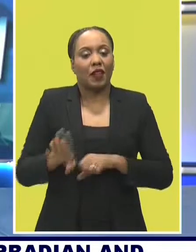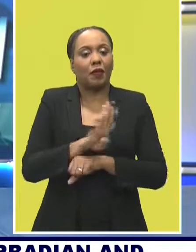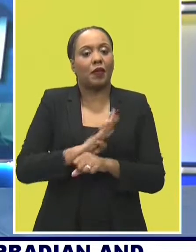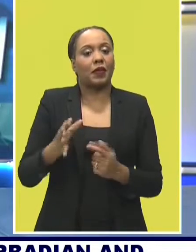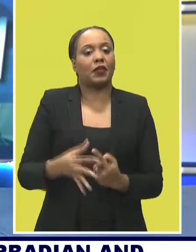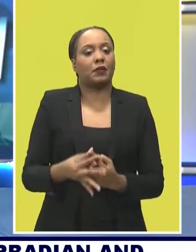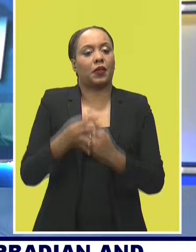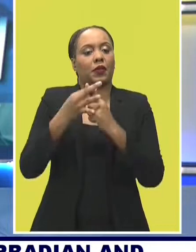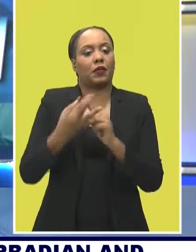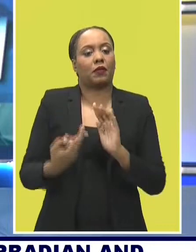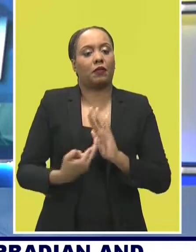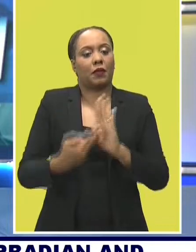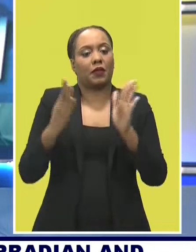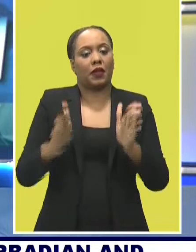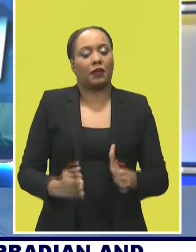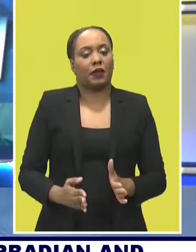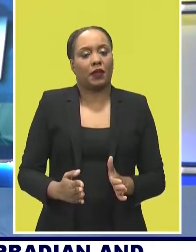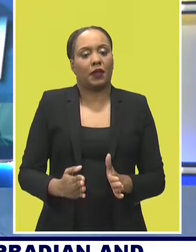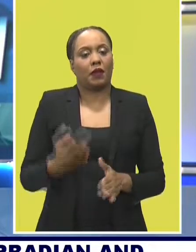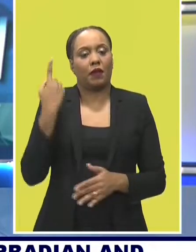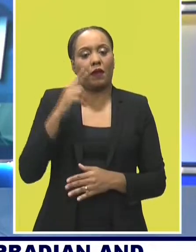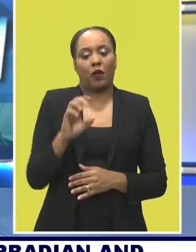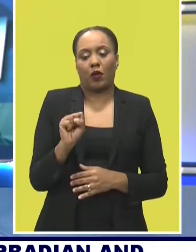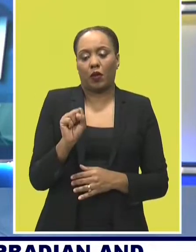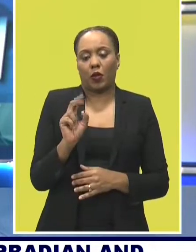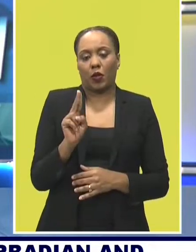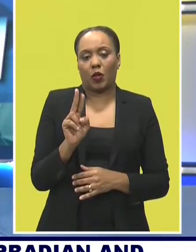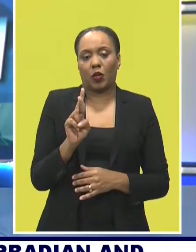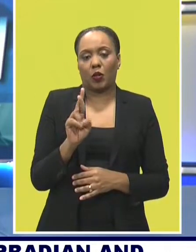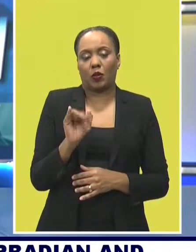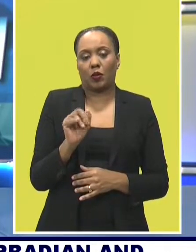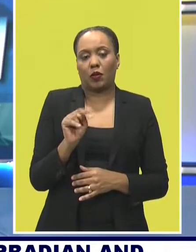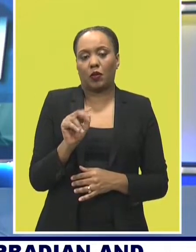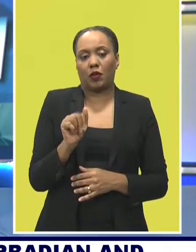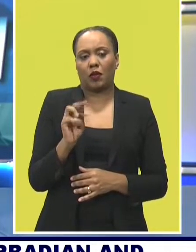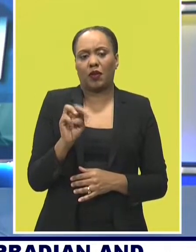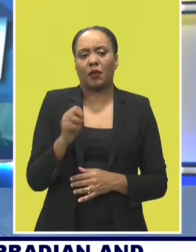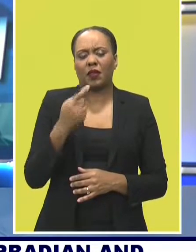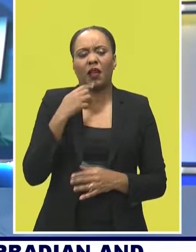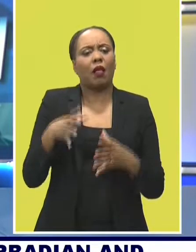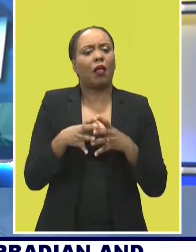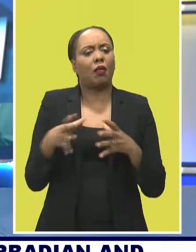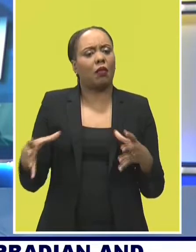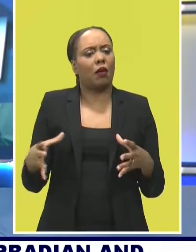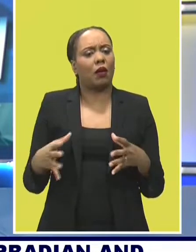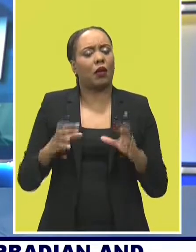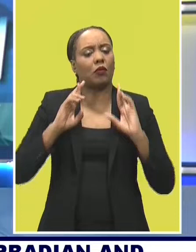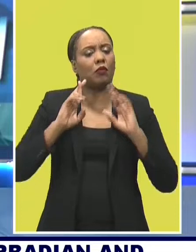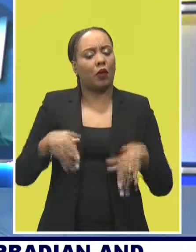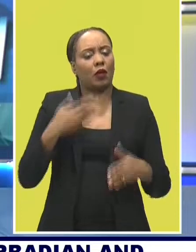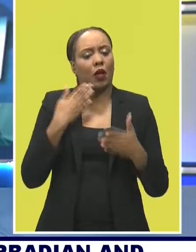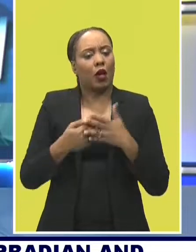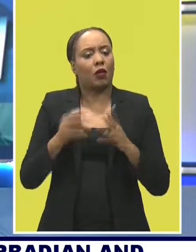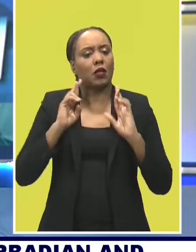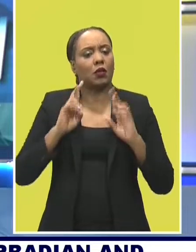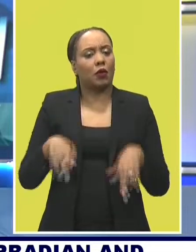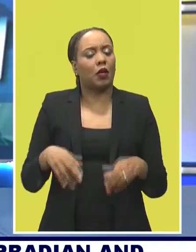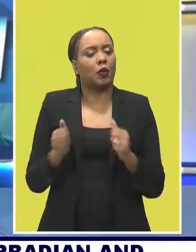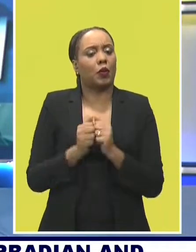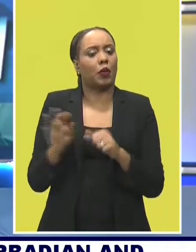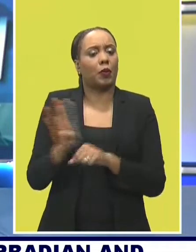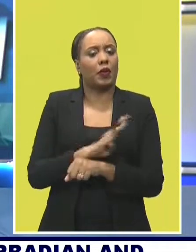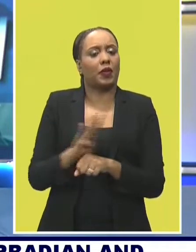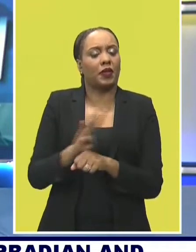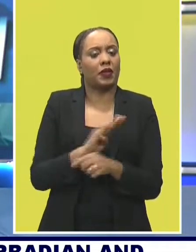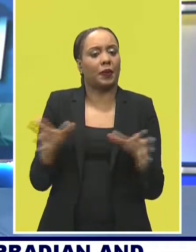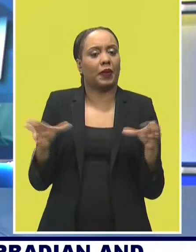Well, but a special envoy to Suriname, Senator Alfio Wiggins, says there's been a tremendous response to the business-to-business forum held last week. Under